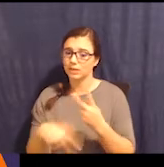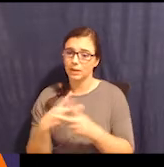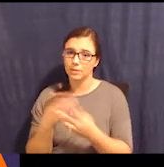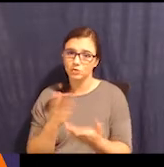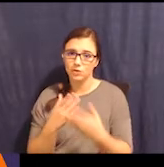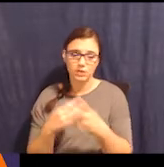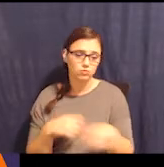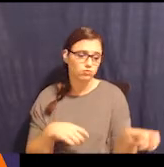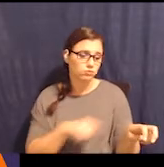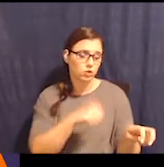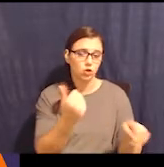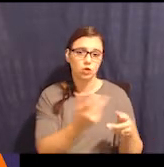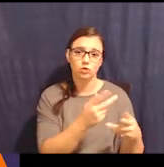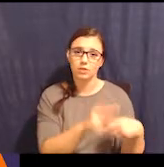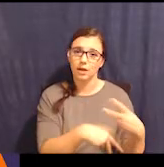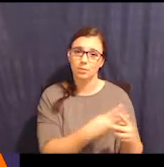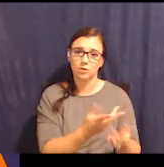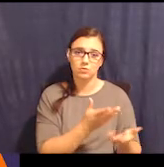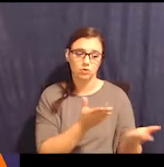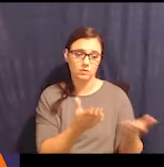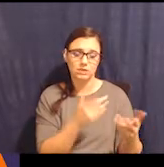change.